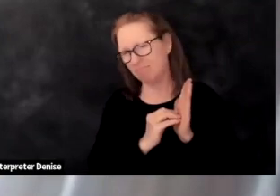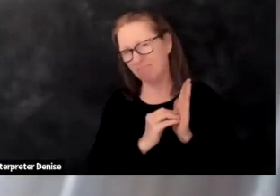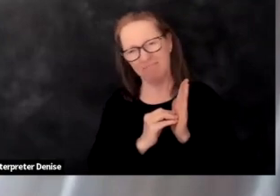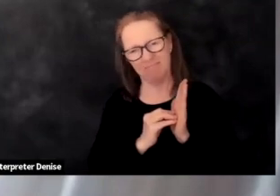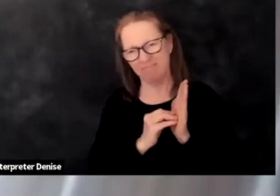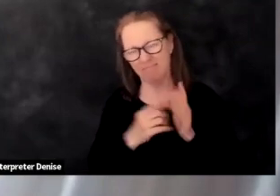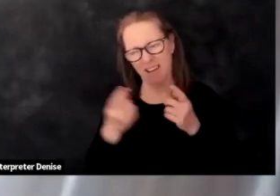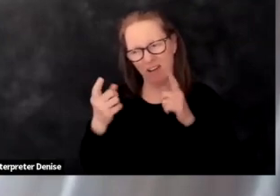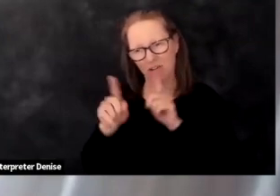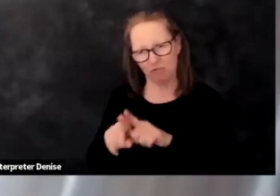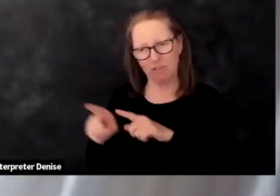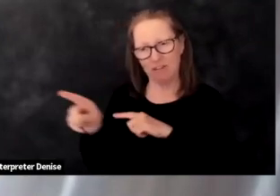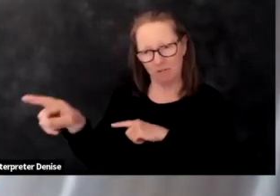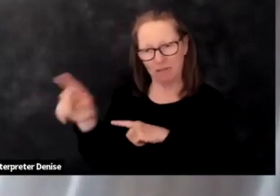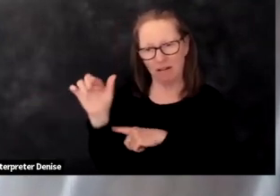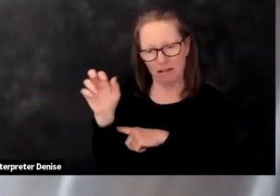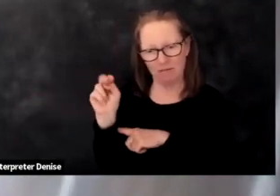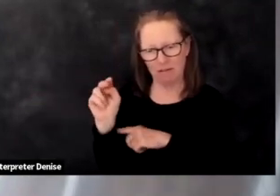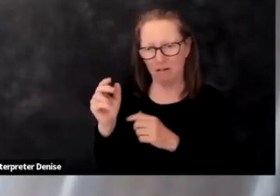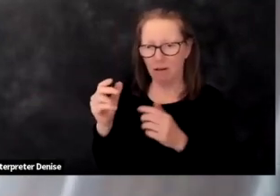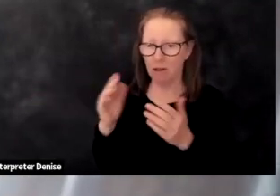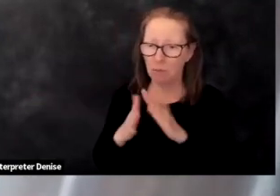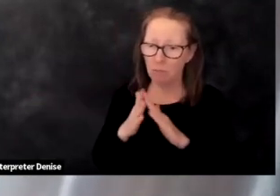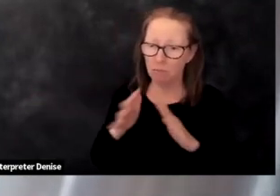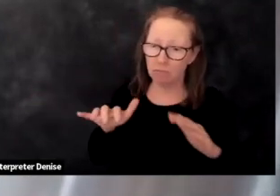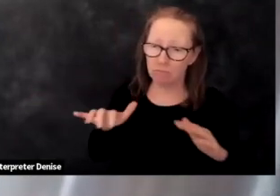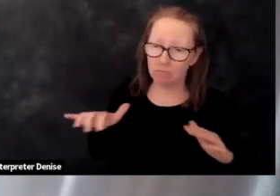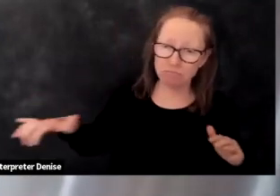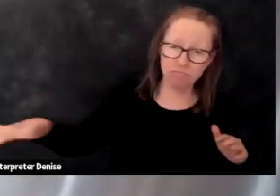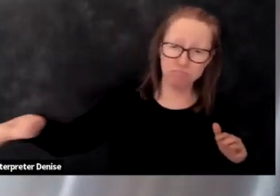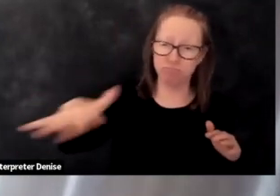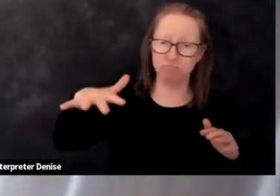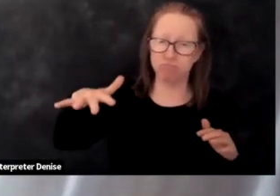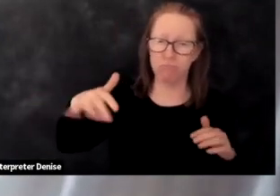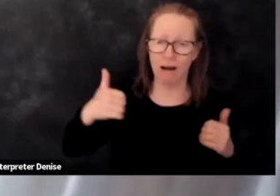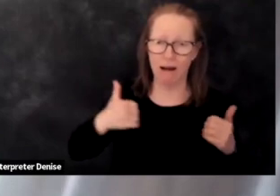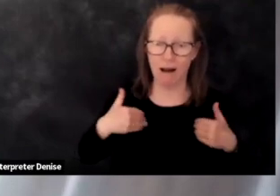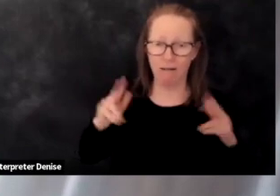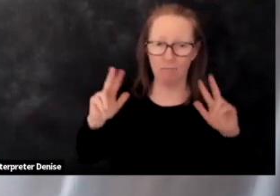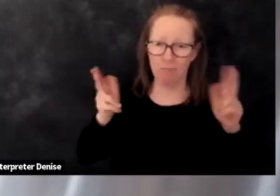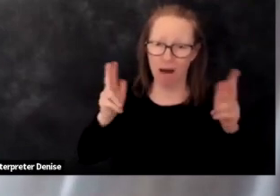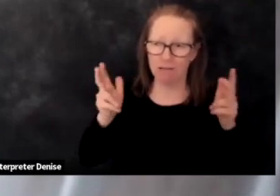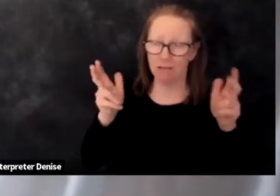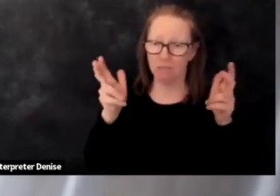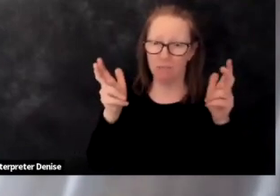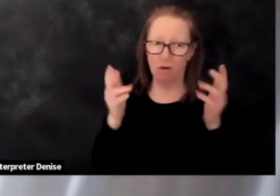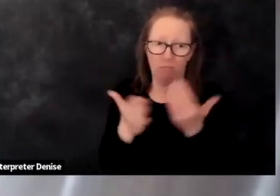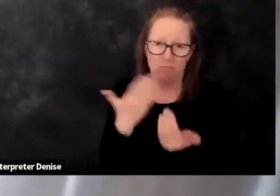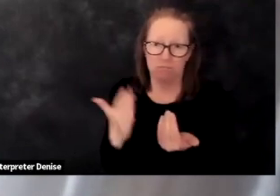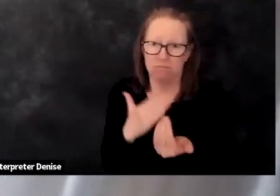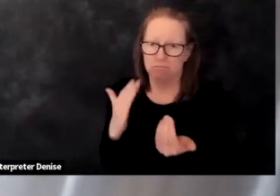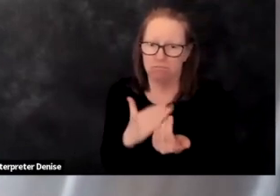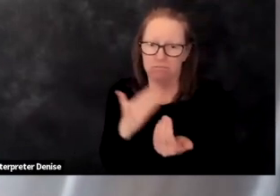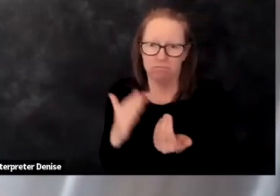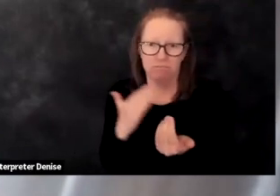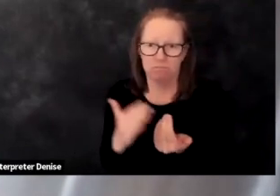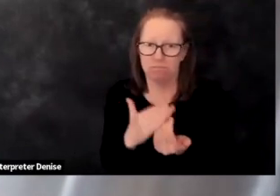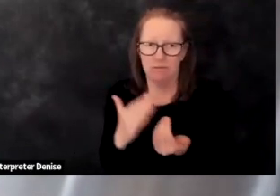lot of basketball available in the community, and just to kind of simplify some of the